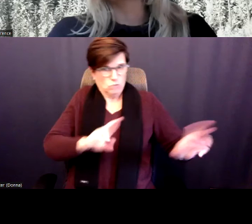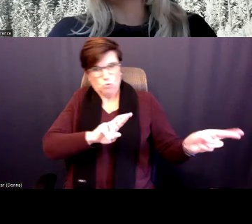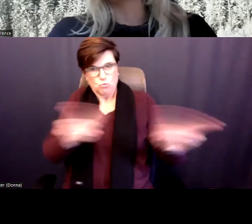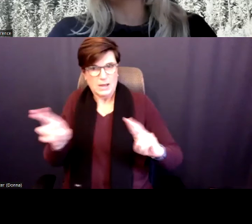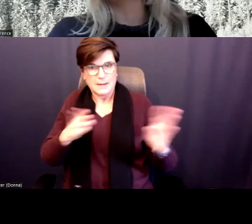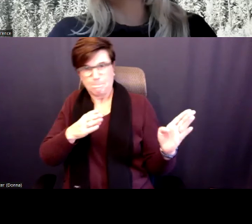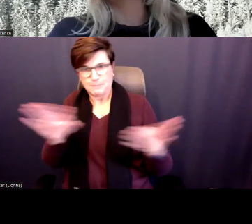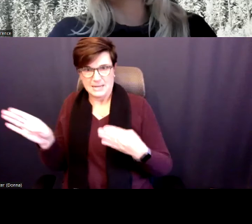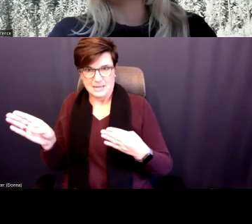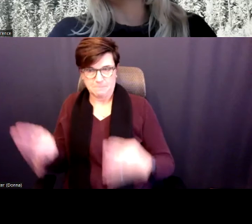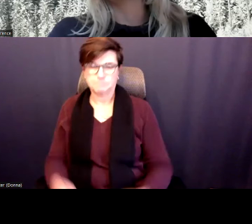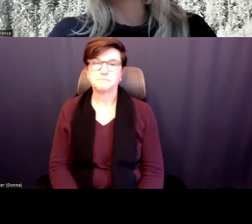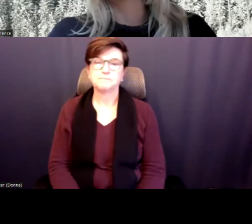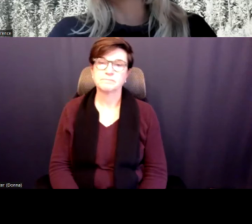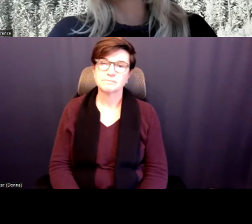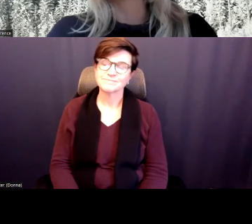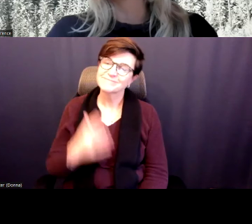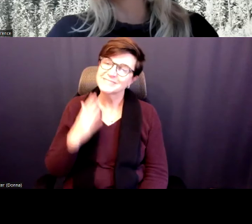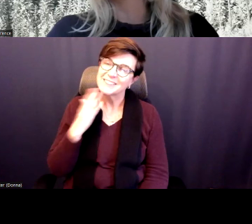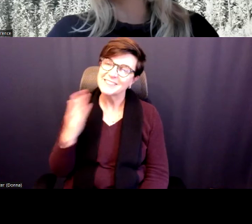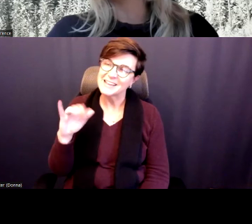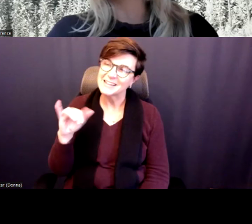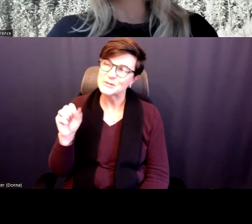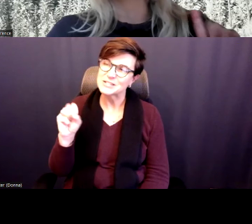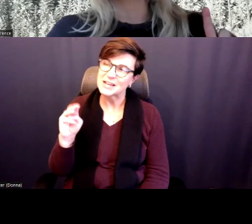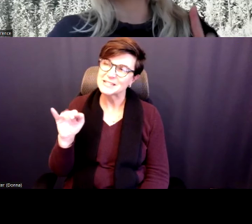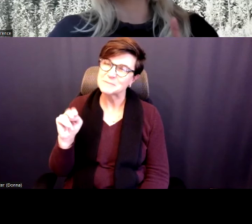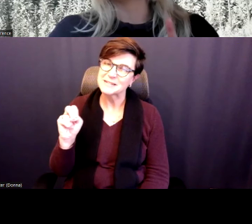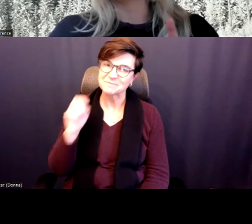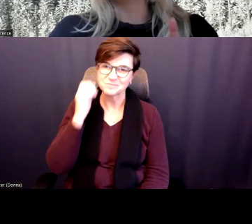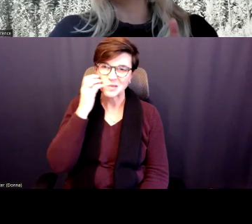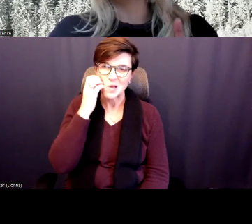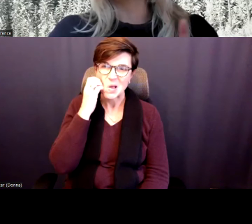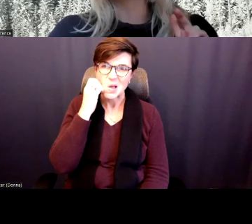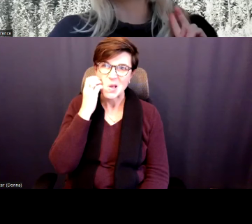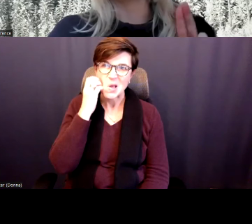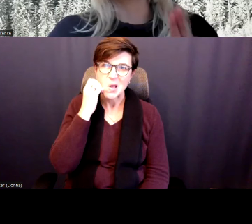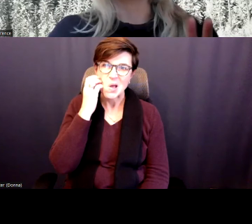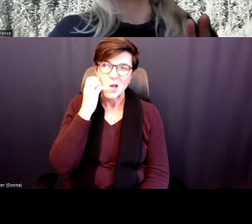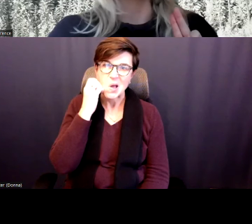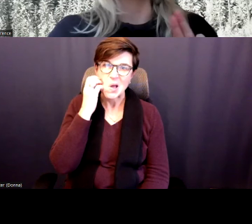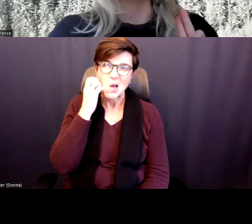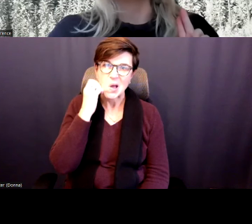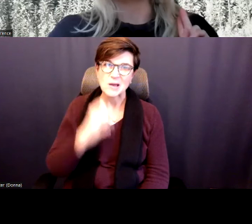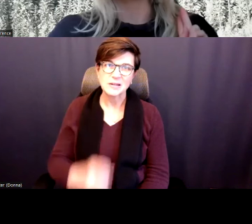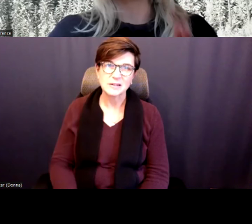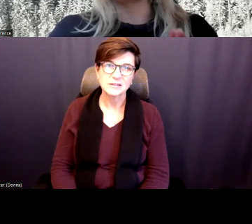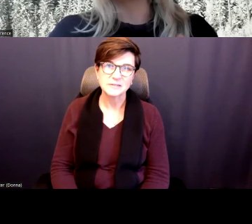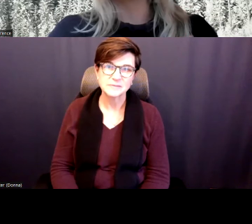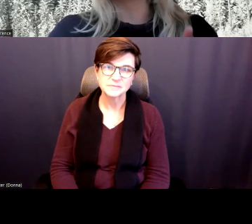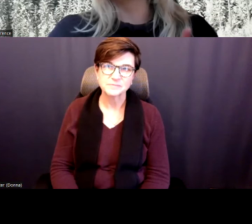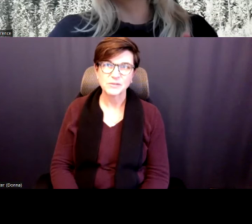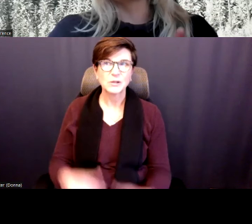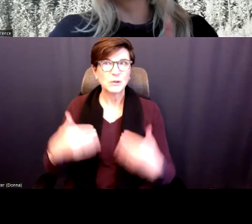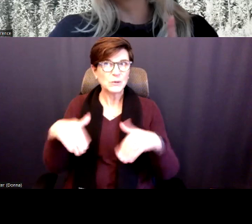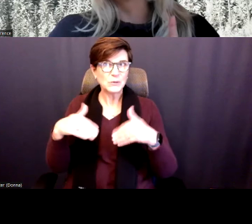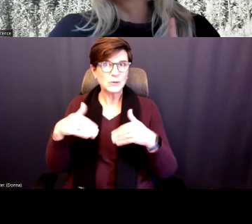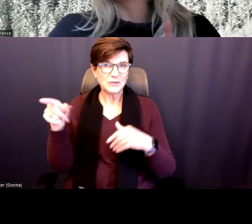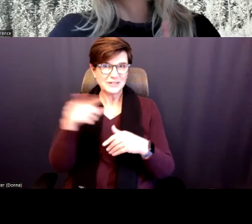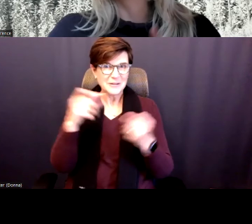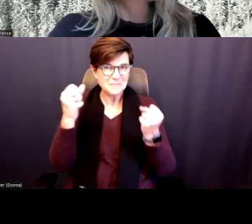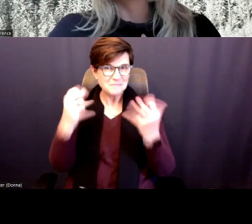Thanks, Jasmine. Love the engagement I want to let you know that we do have 5 questions